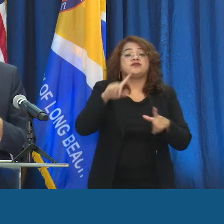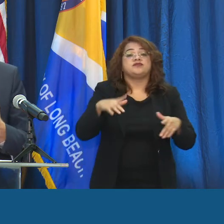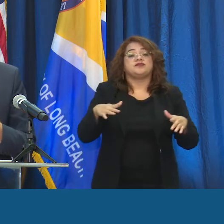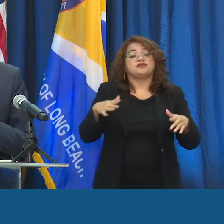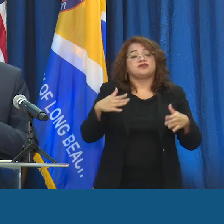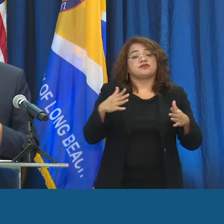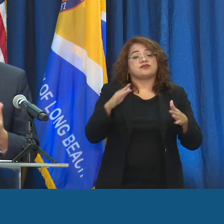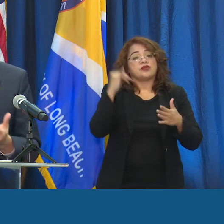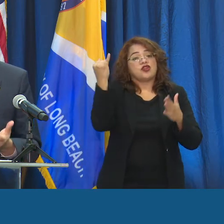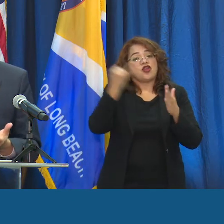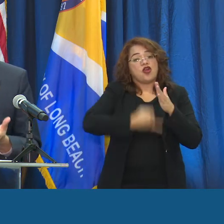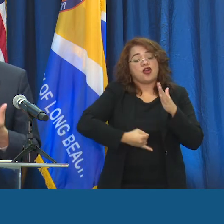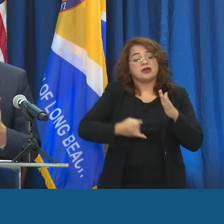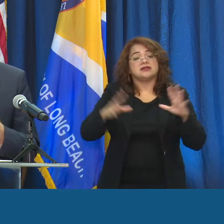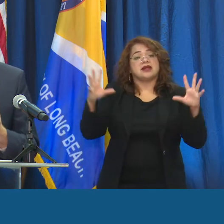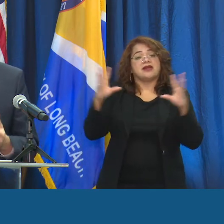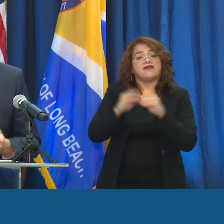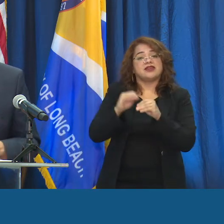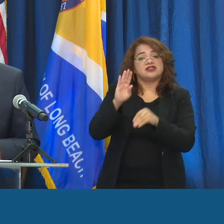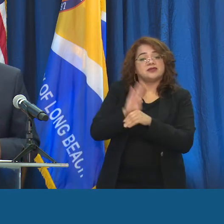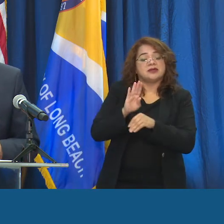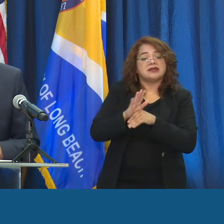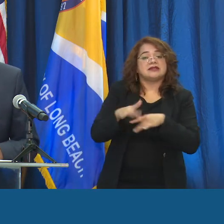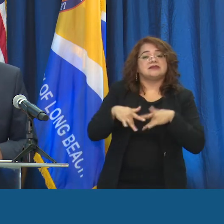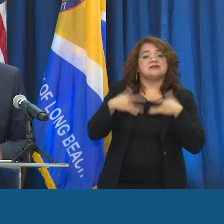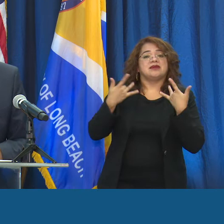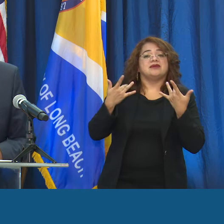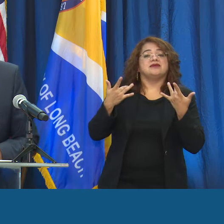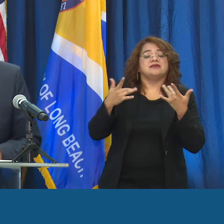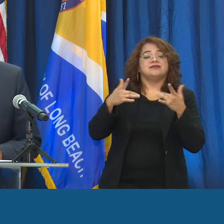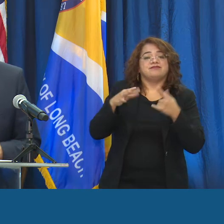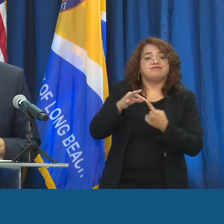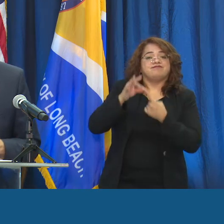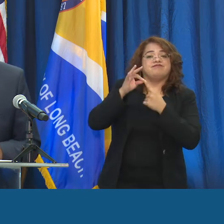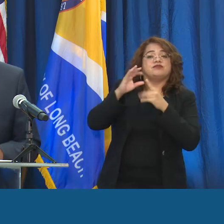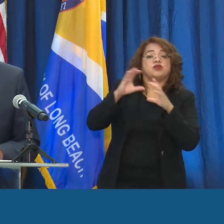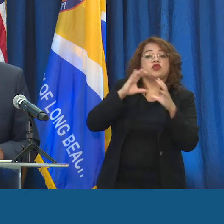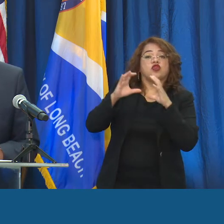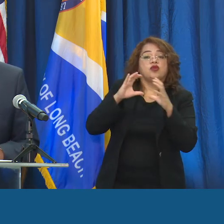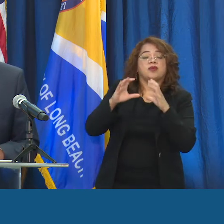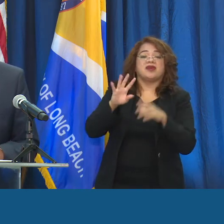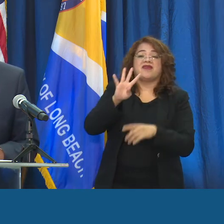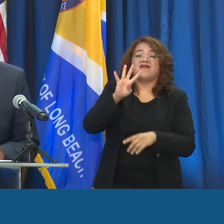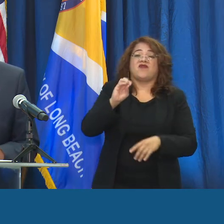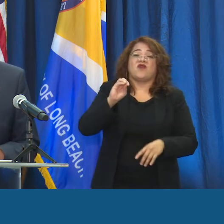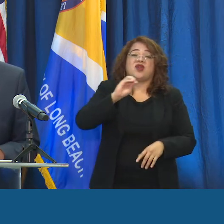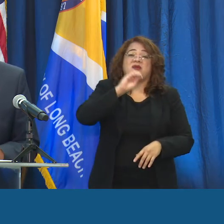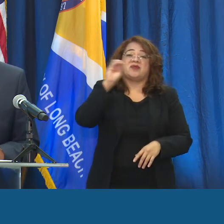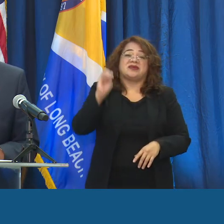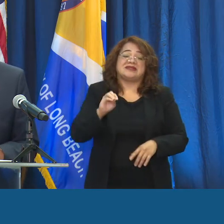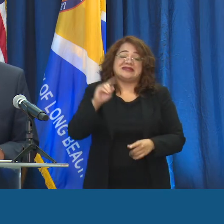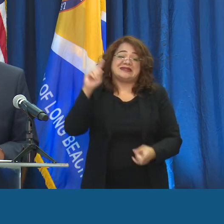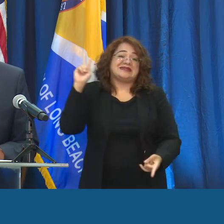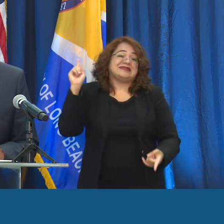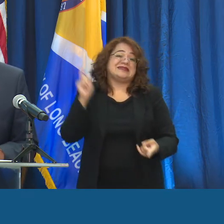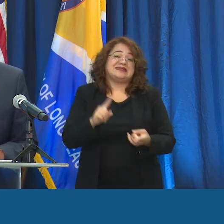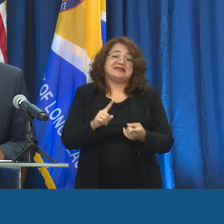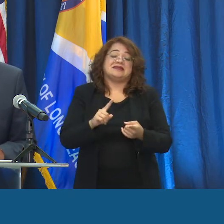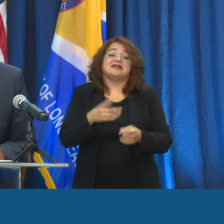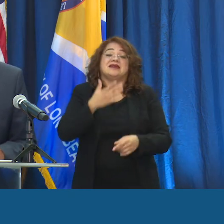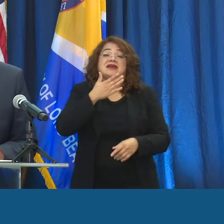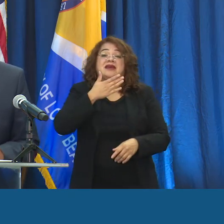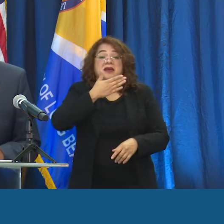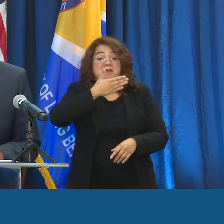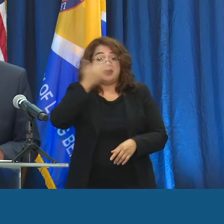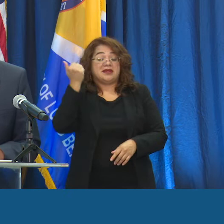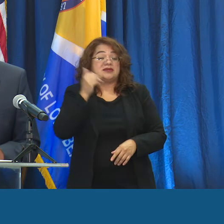our convention business, special events, and communications. It has taken about a 40% reduction in hotel bed